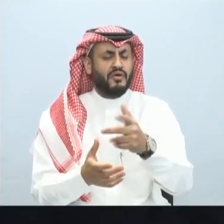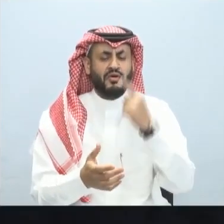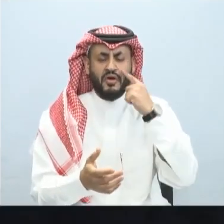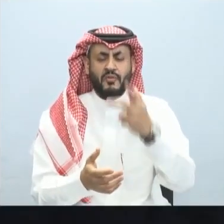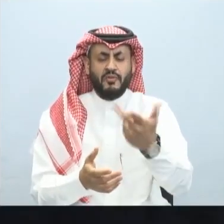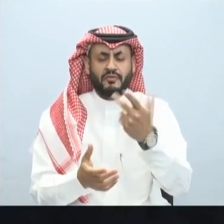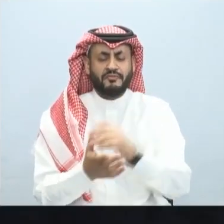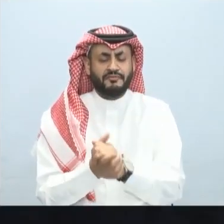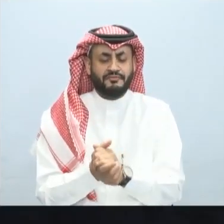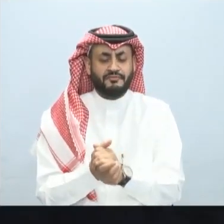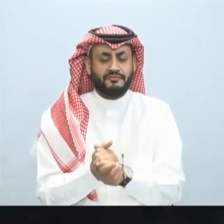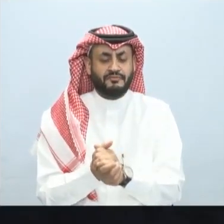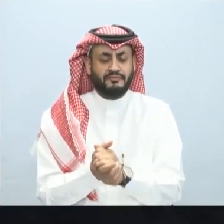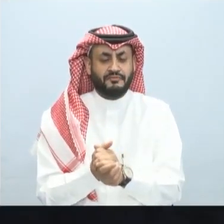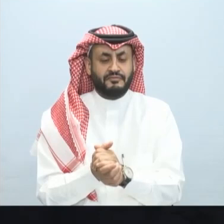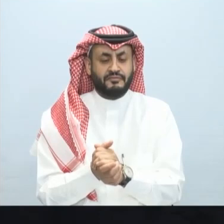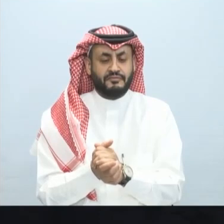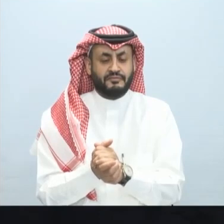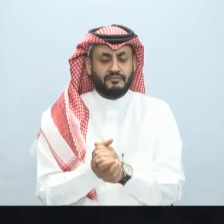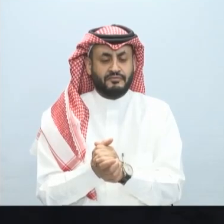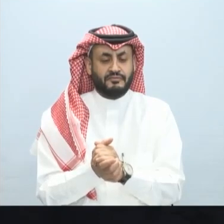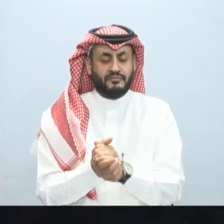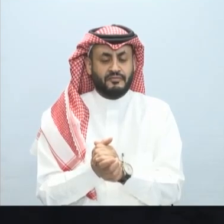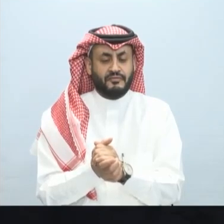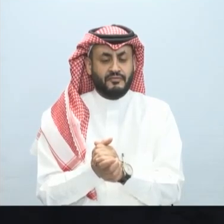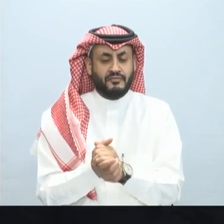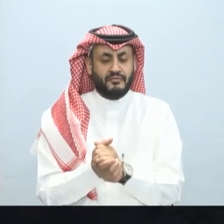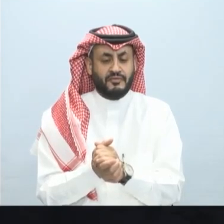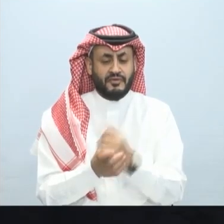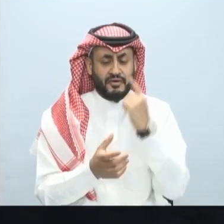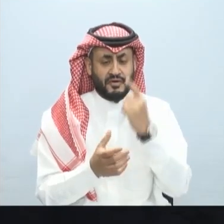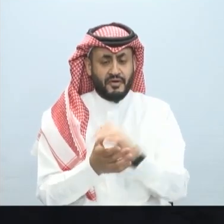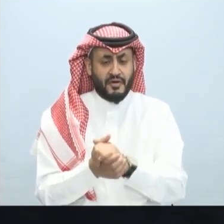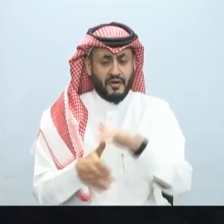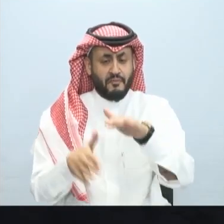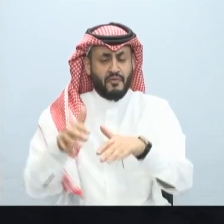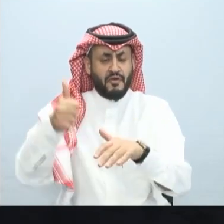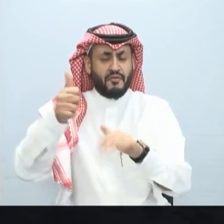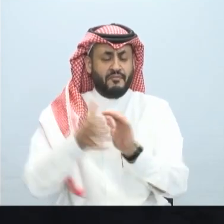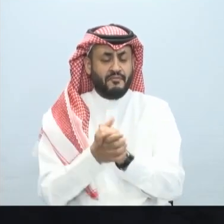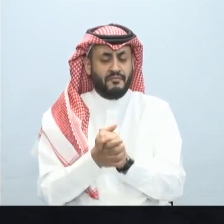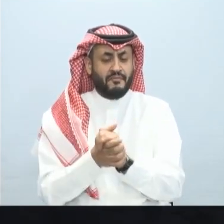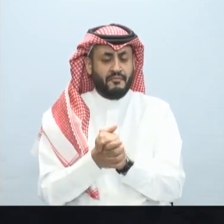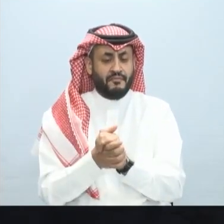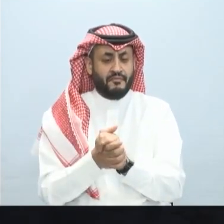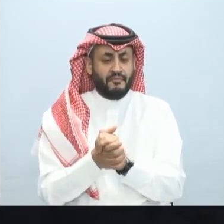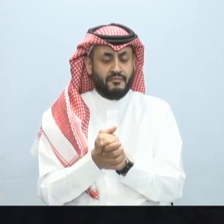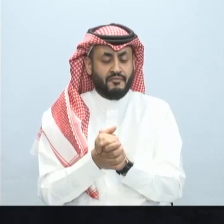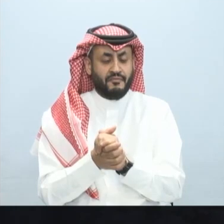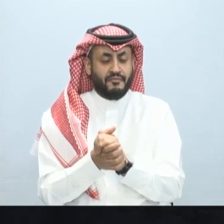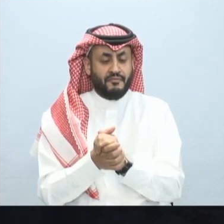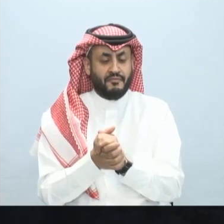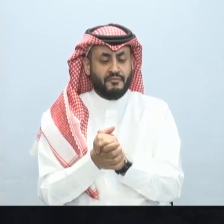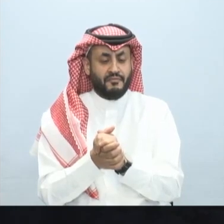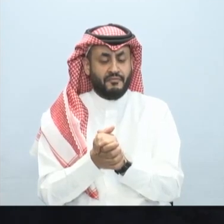notice? Now, I gave you a hint here. We have here better, and I did say great, but here